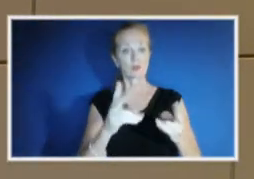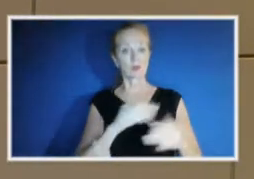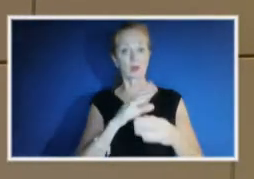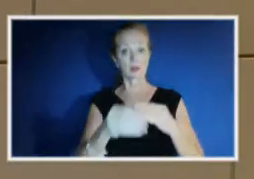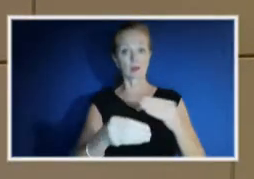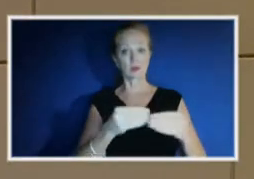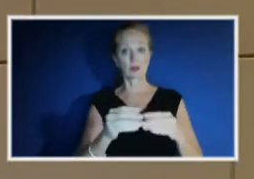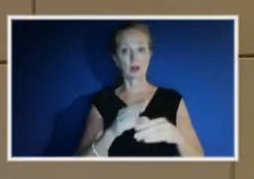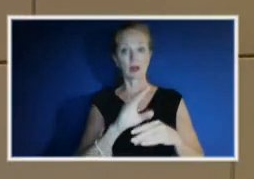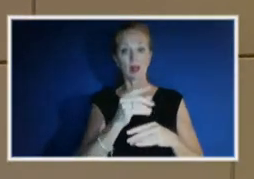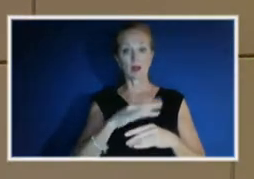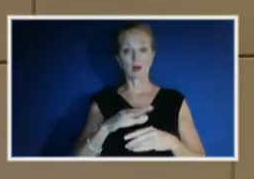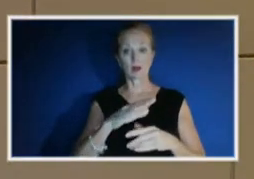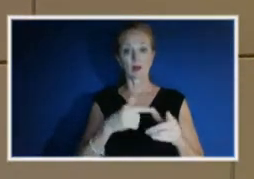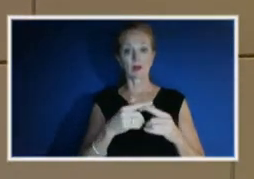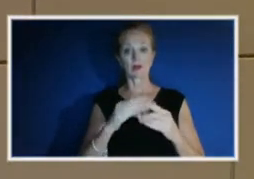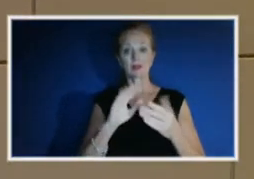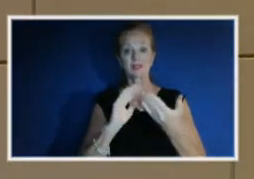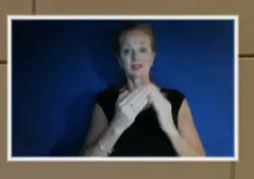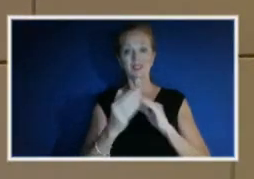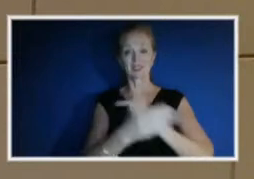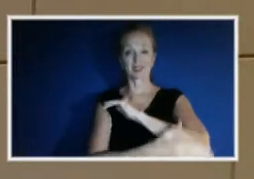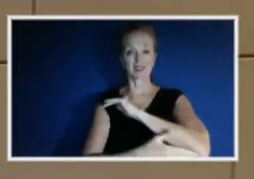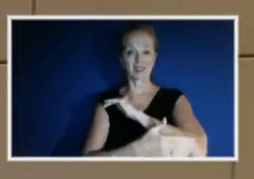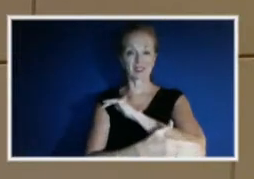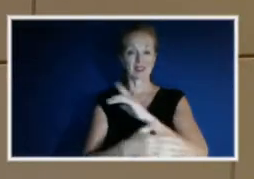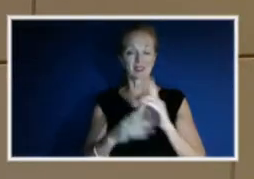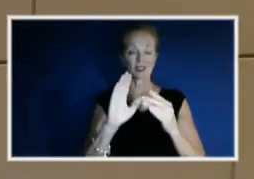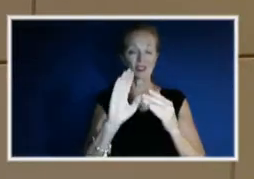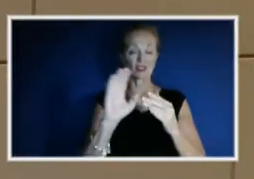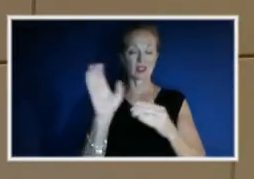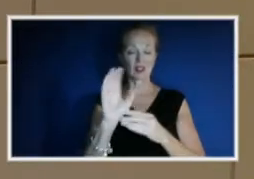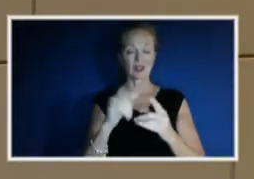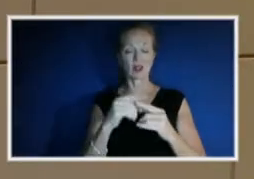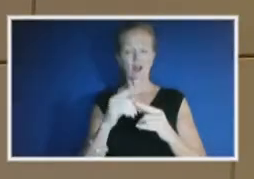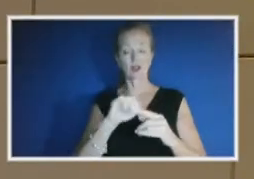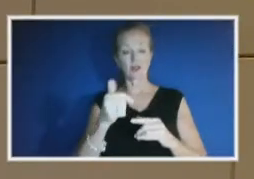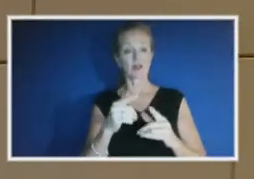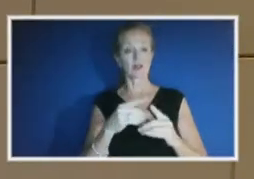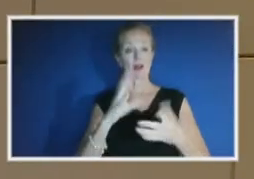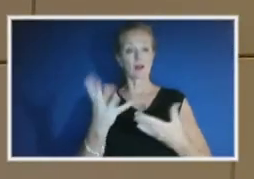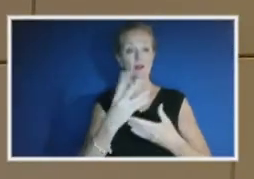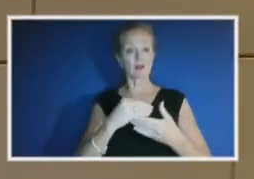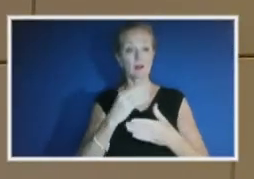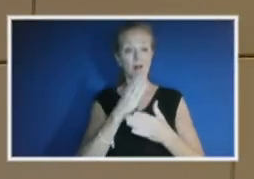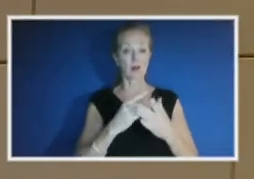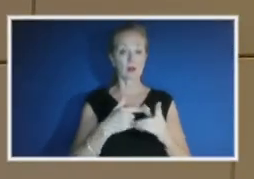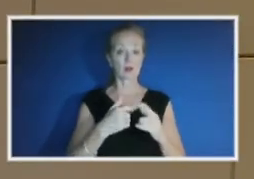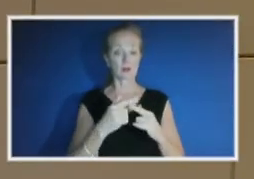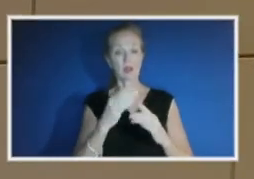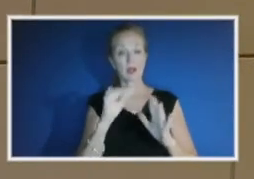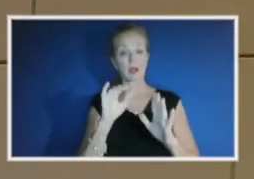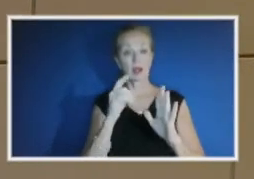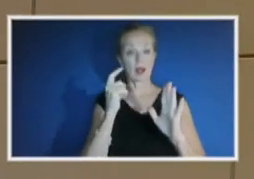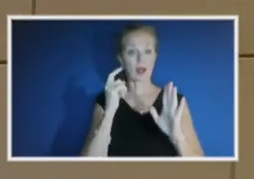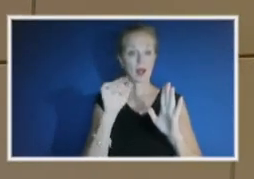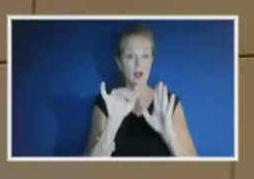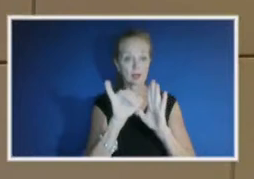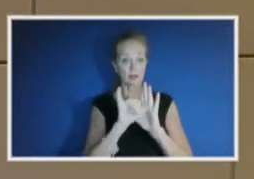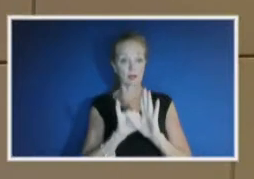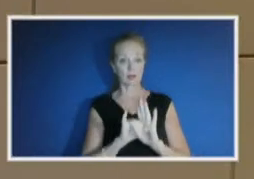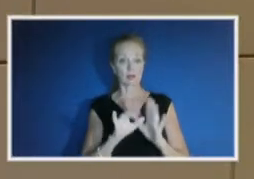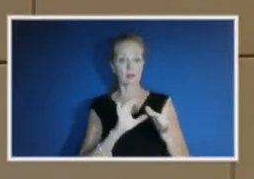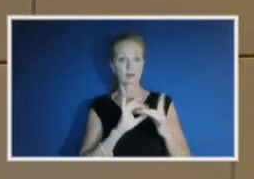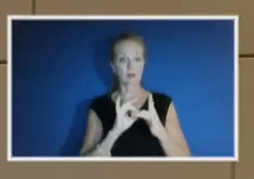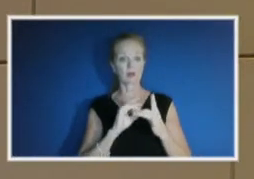land rights between the City of Charlotte and Charlotte Hawkins or its successors involving parcel identification, which is along the light